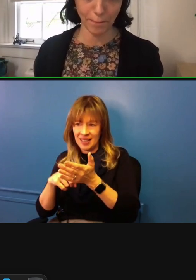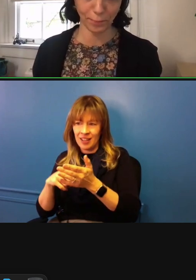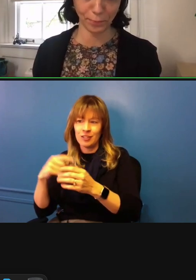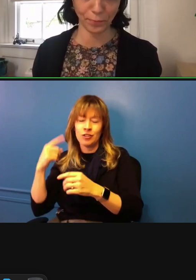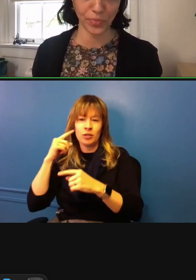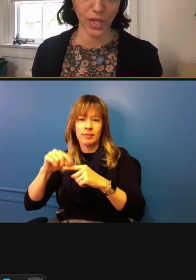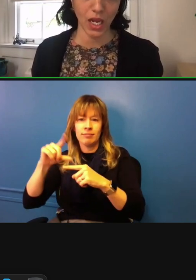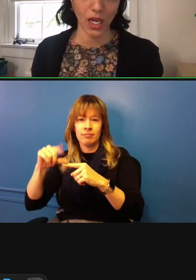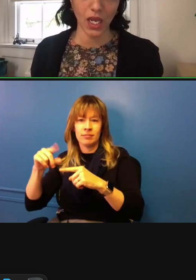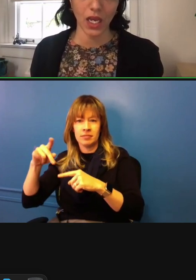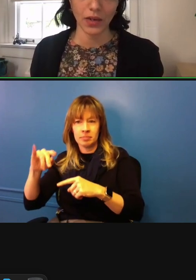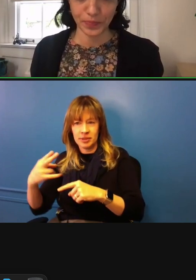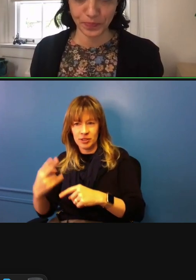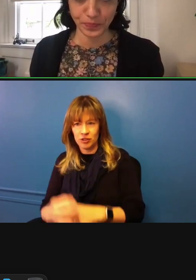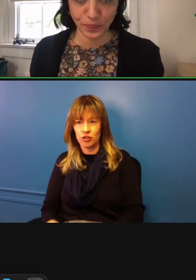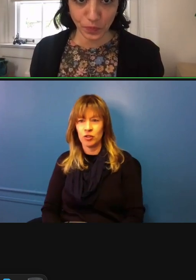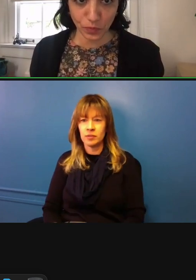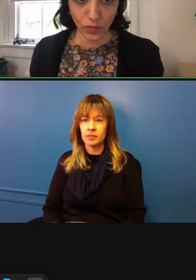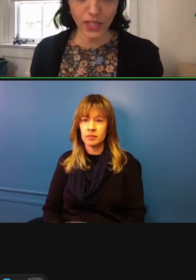cetera.